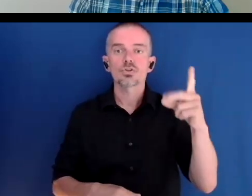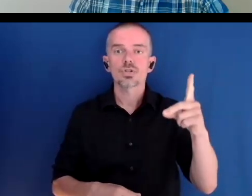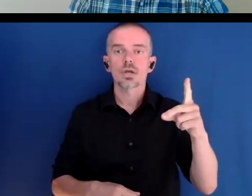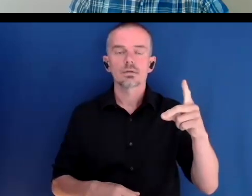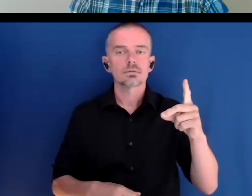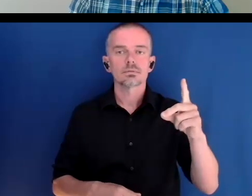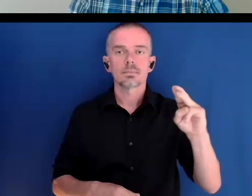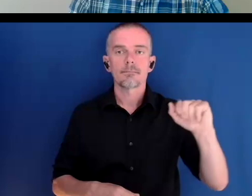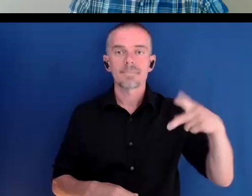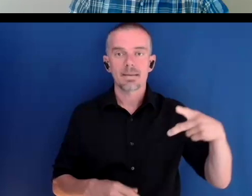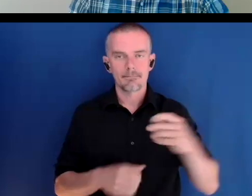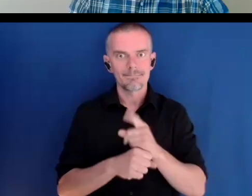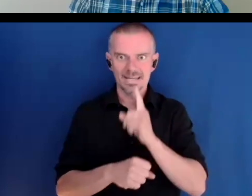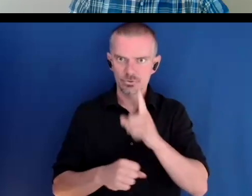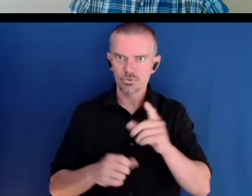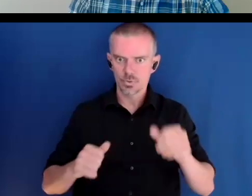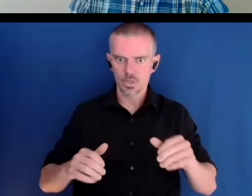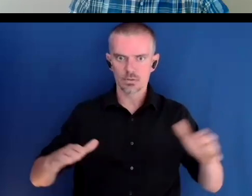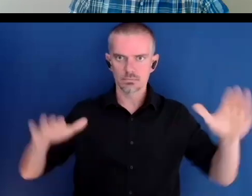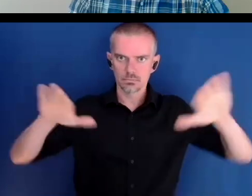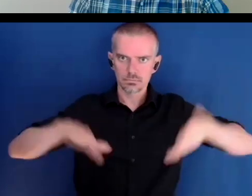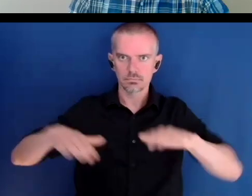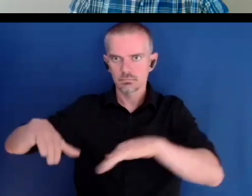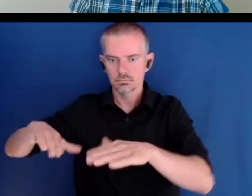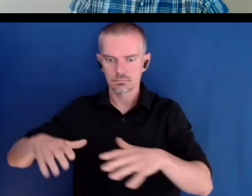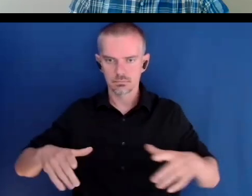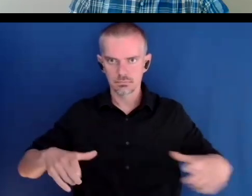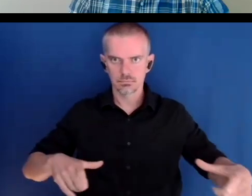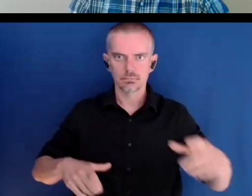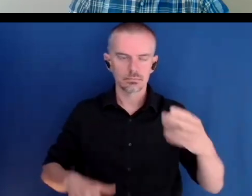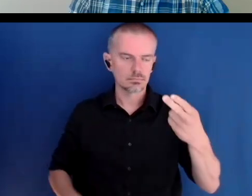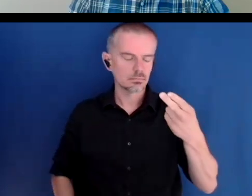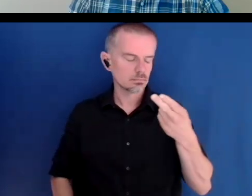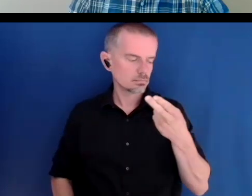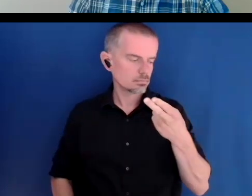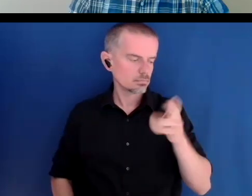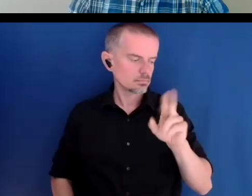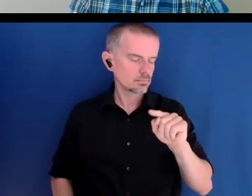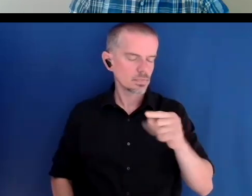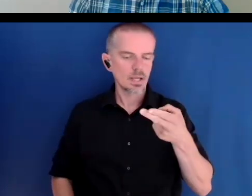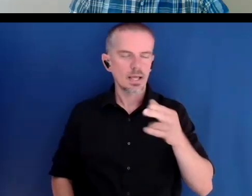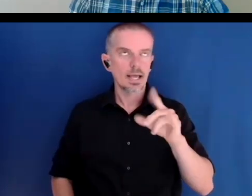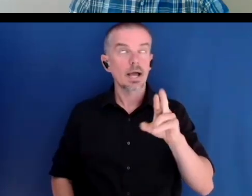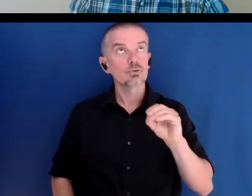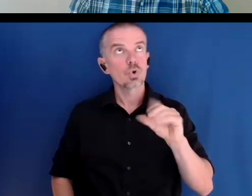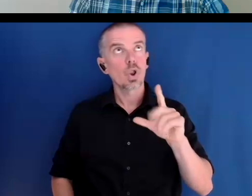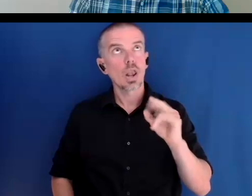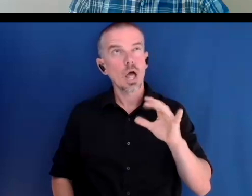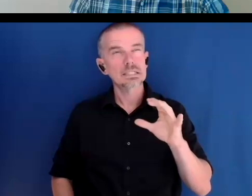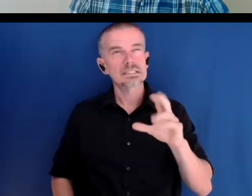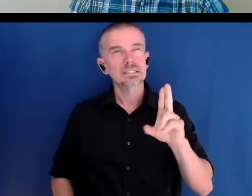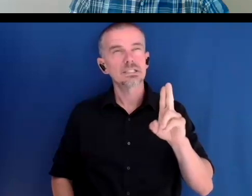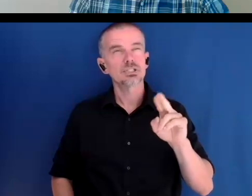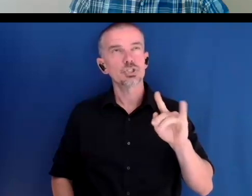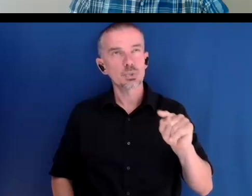make sure you know how to map out the HUCs, the hydrologic units components there.